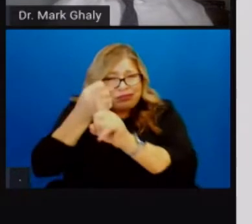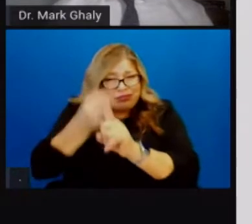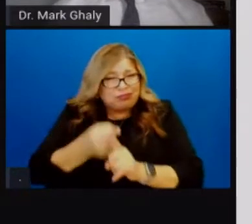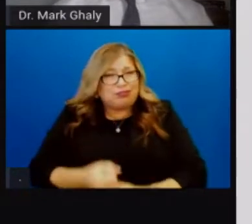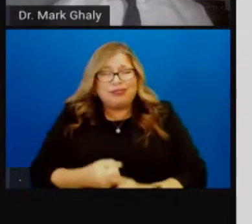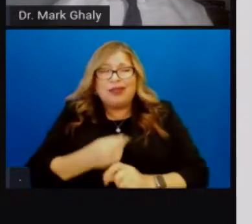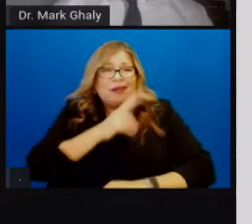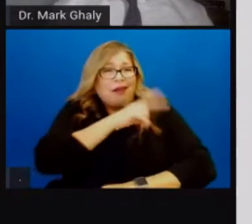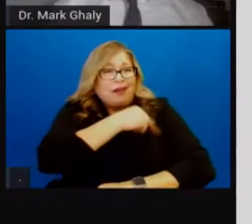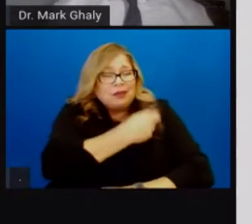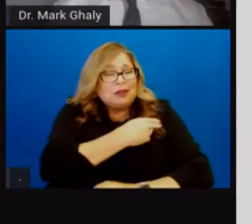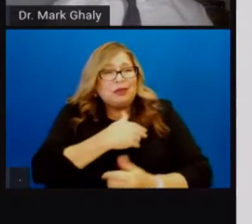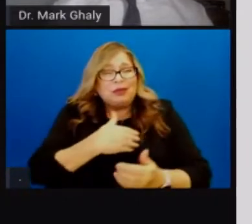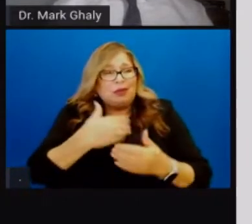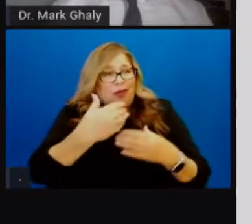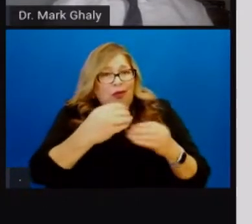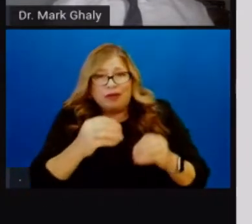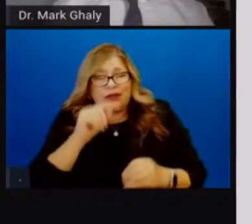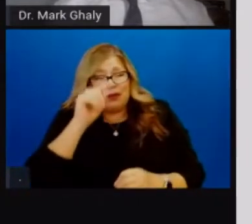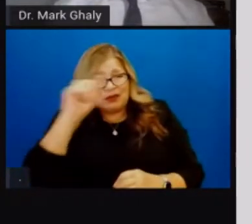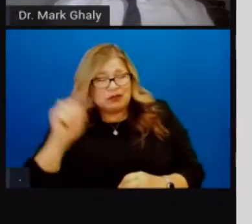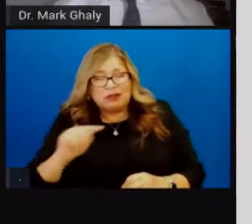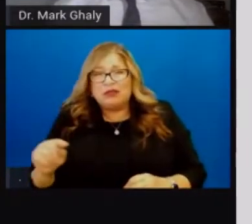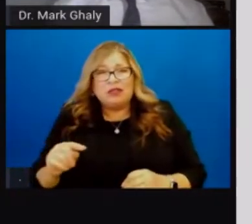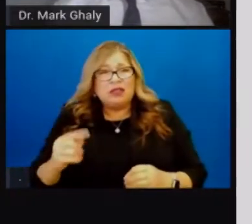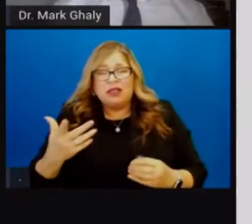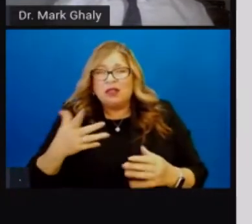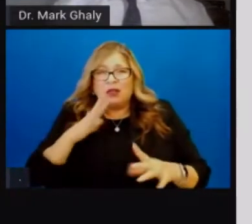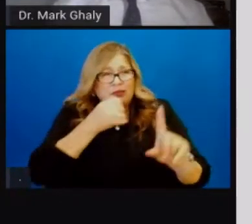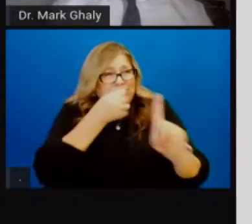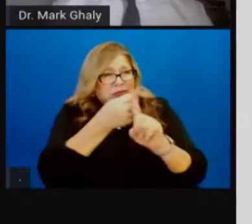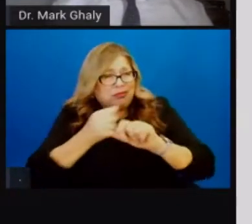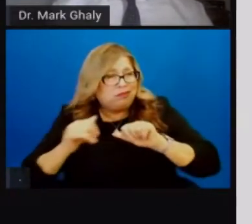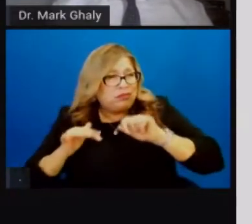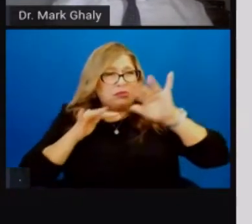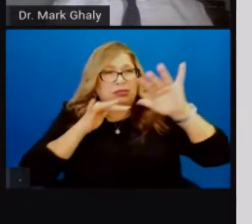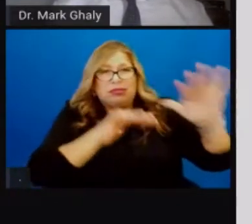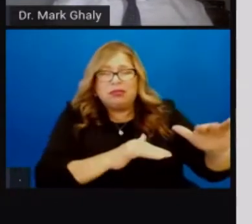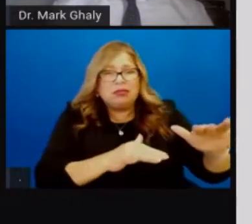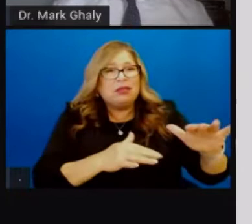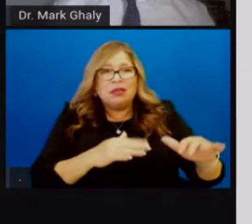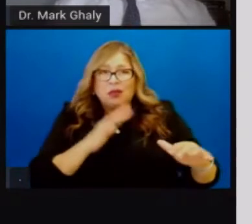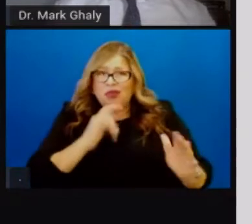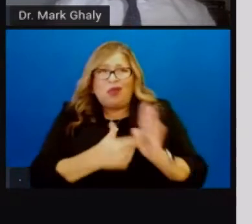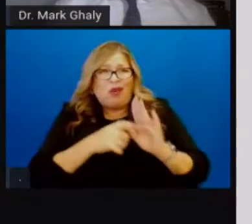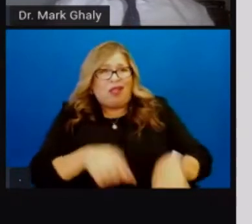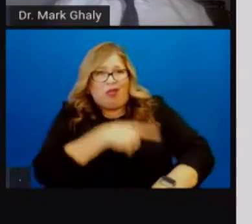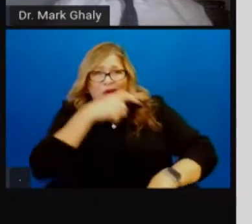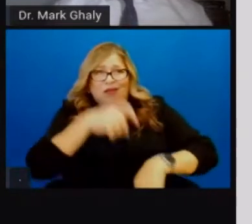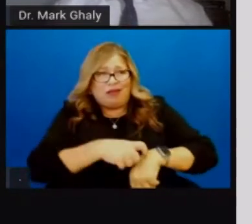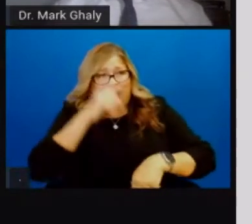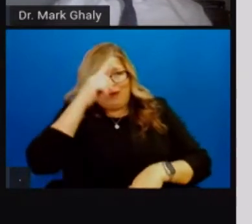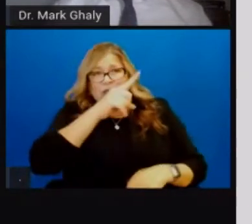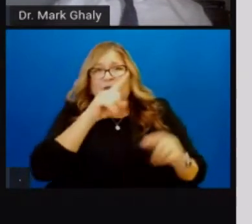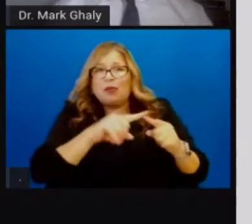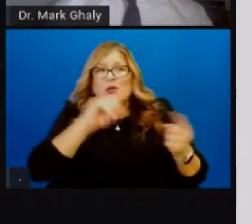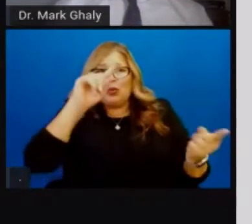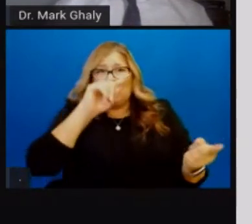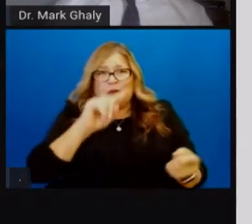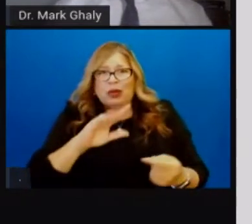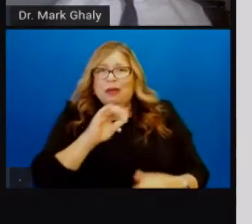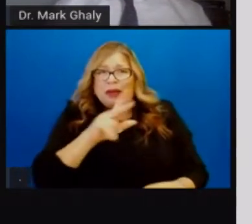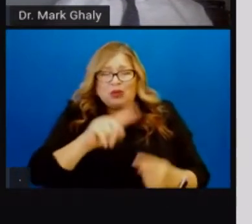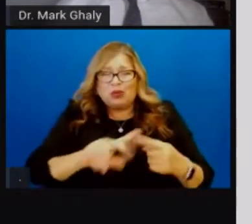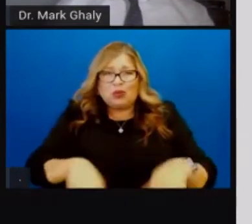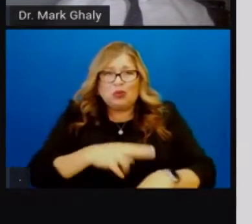they aren't quite 100% back to their baseline, that it's going to take a long road, that there's a lot of members